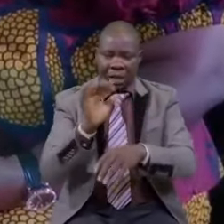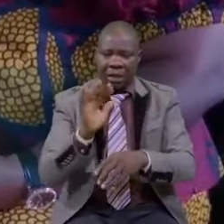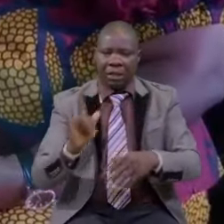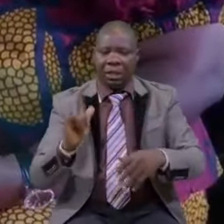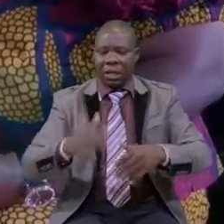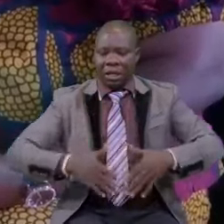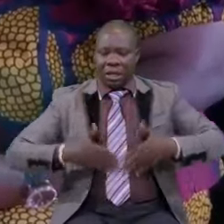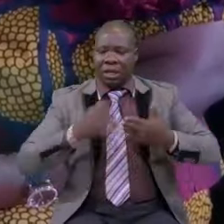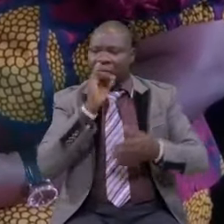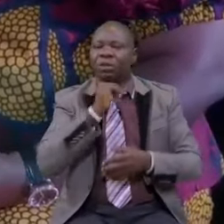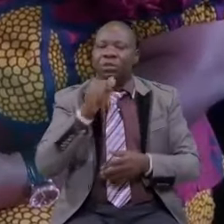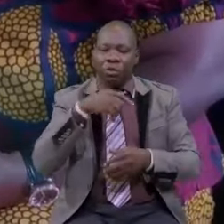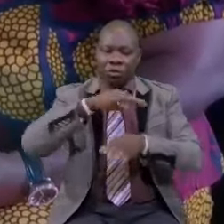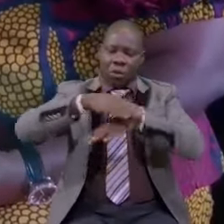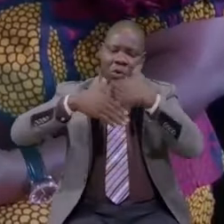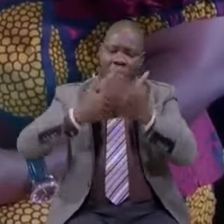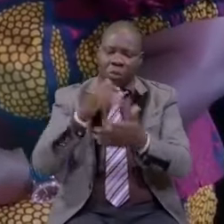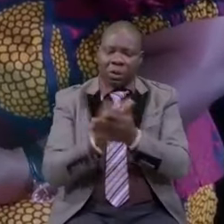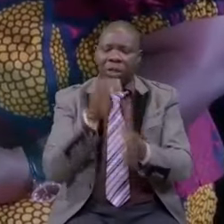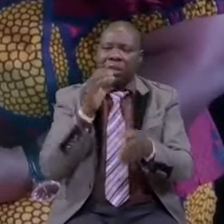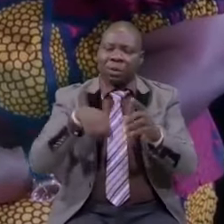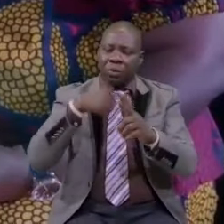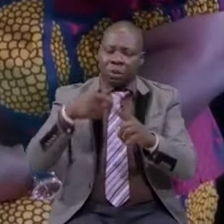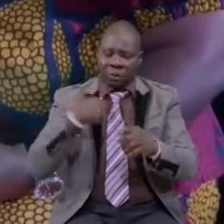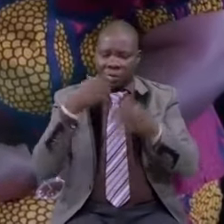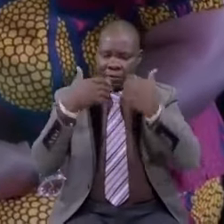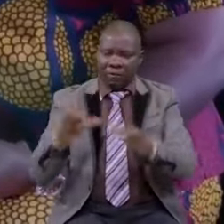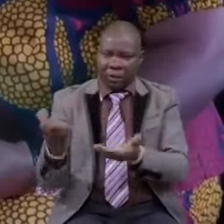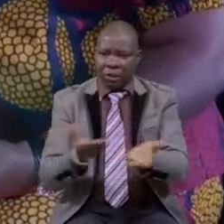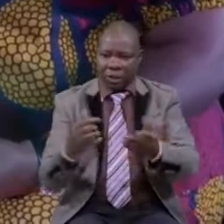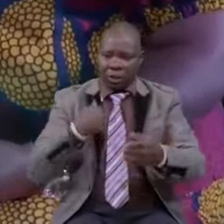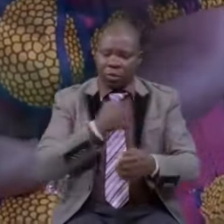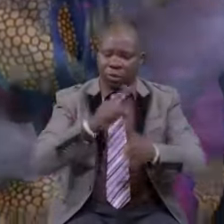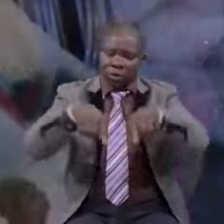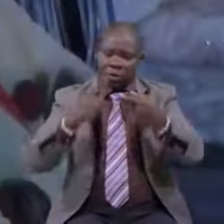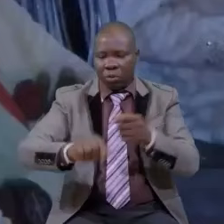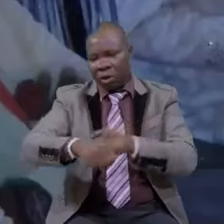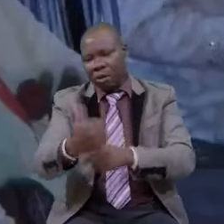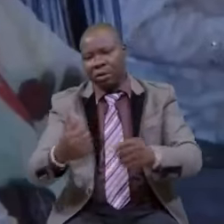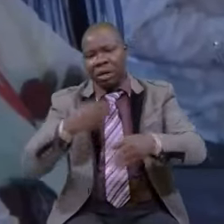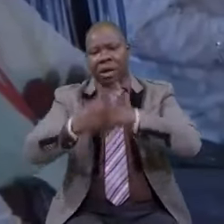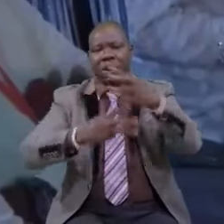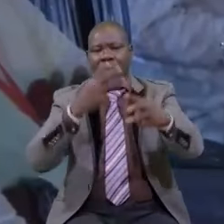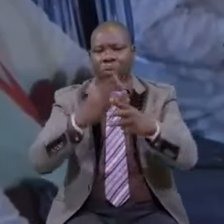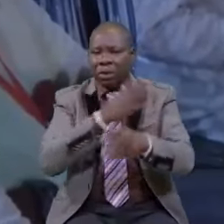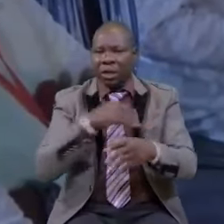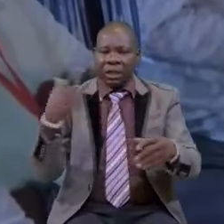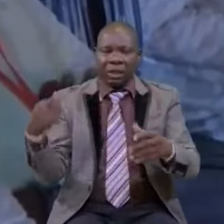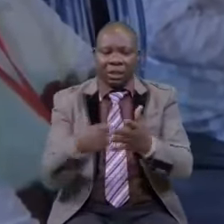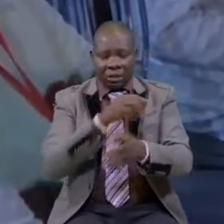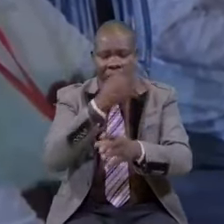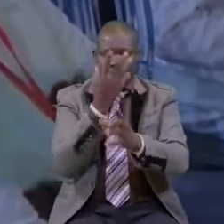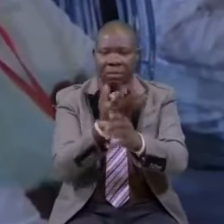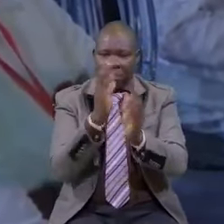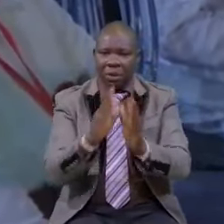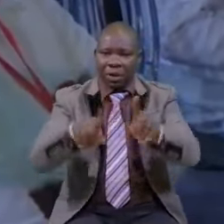we finish here, we go to the other side. And we're told about this beggar, he went to Abraham's bosom. The rich